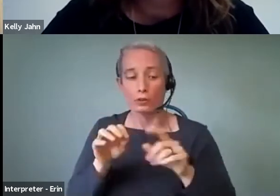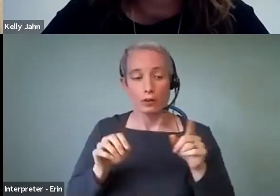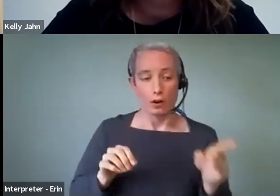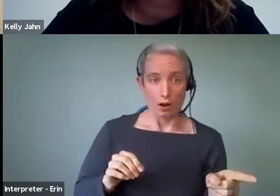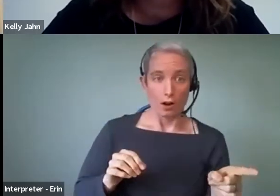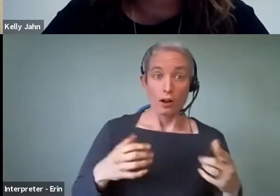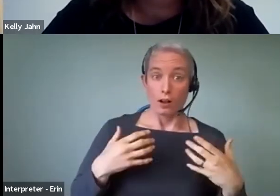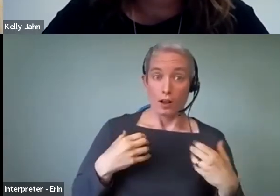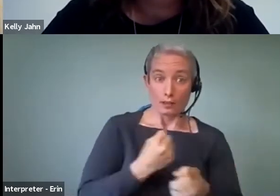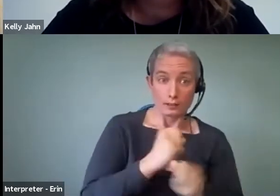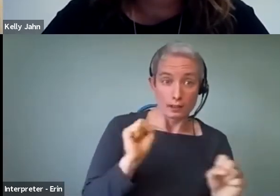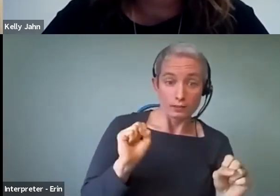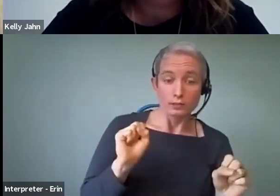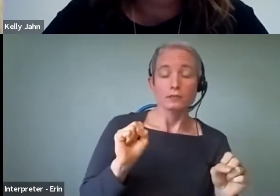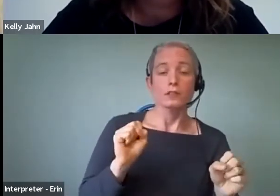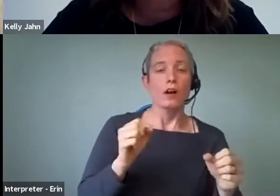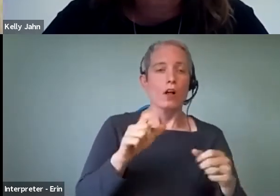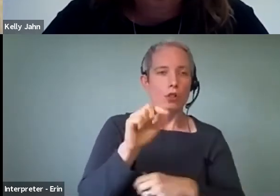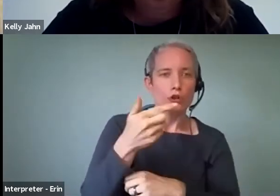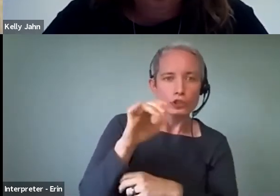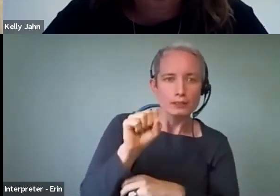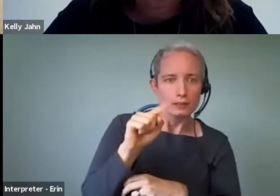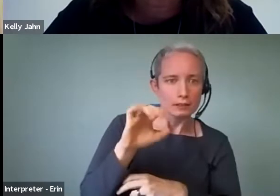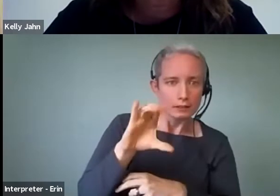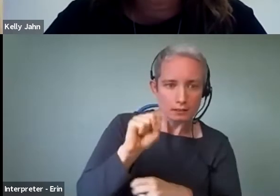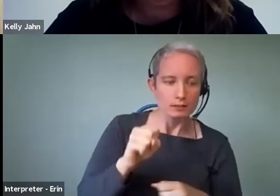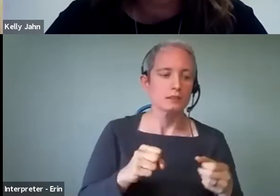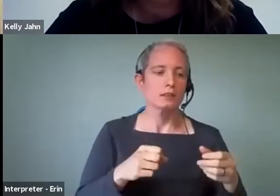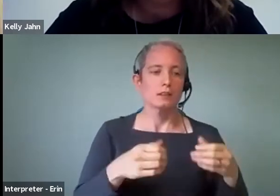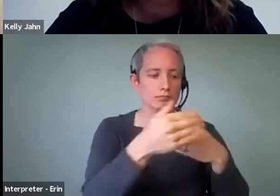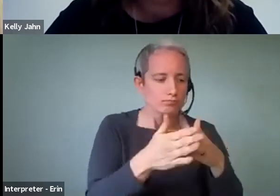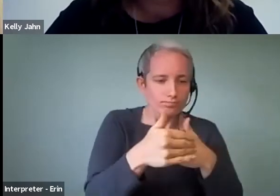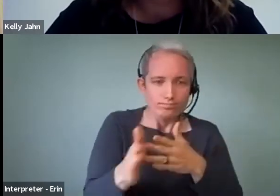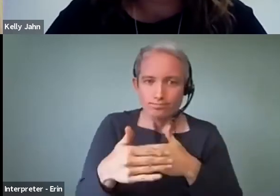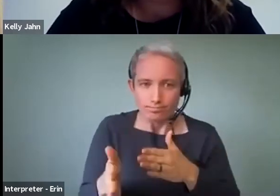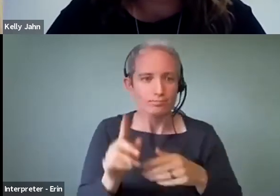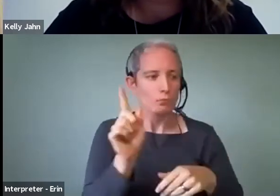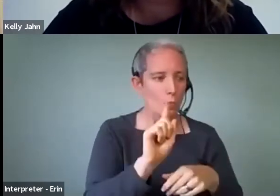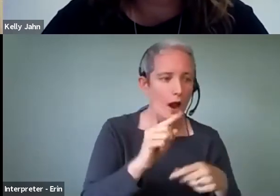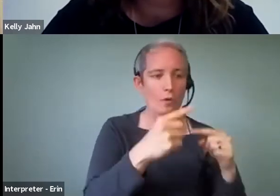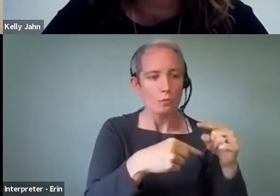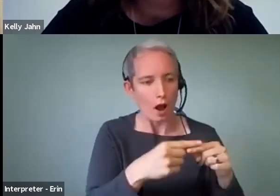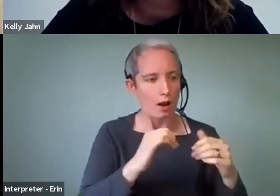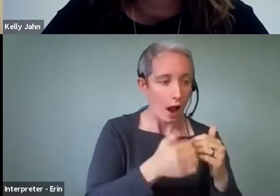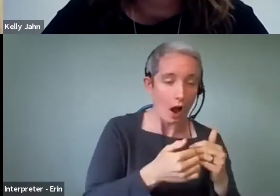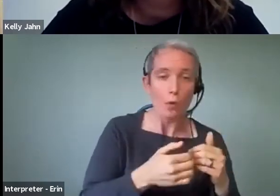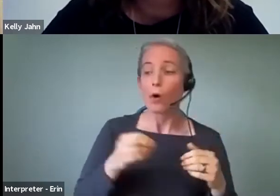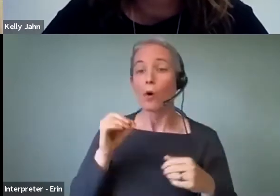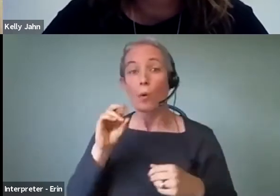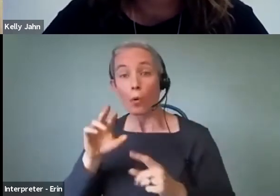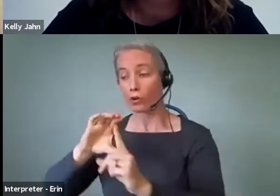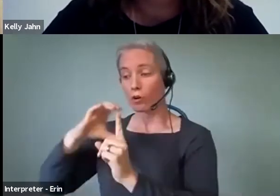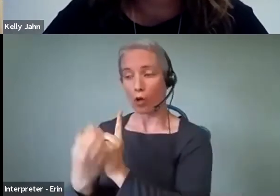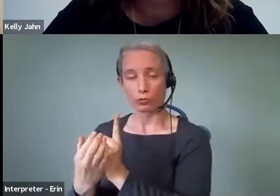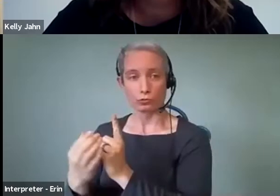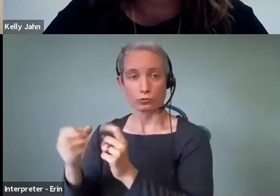culture? And Andy, maybe you can share a bit about what you have done locally within your buildings, or if you have any future plans